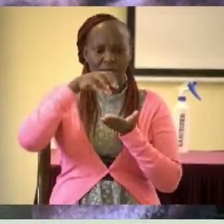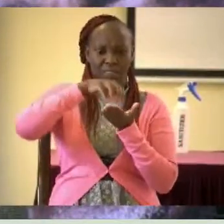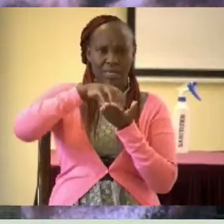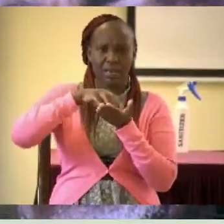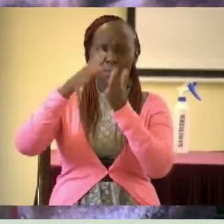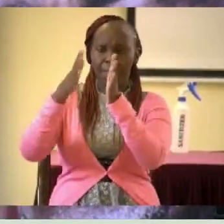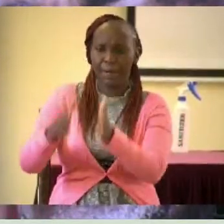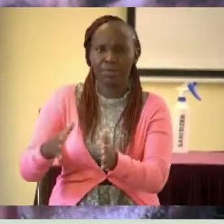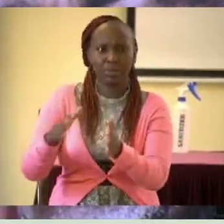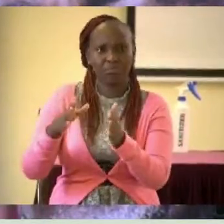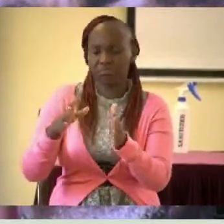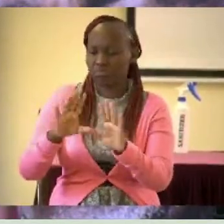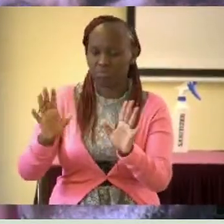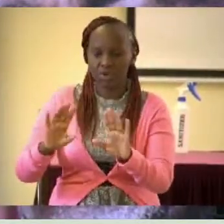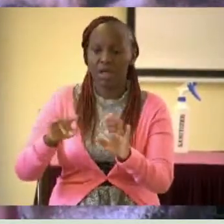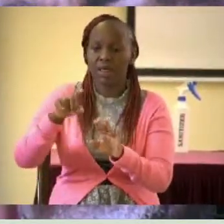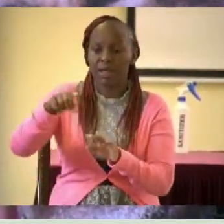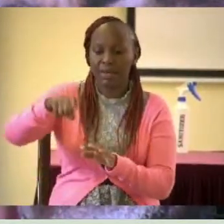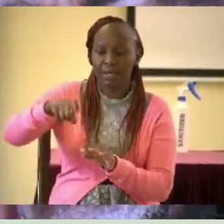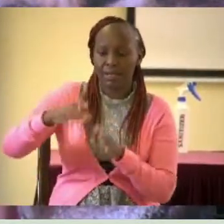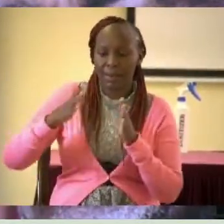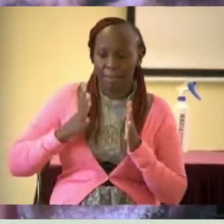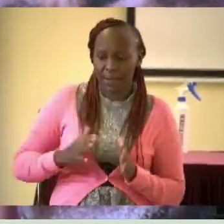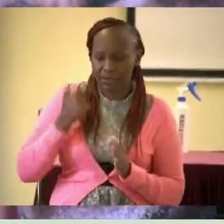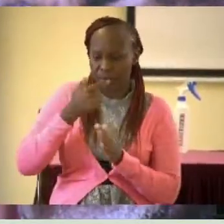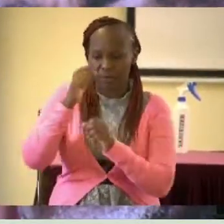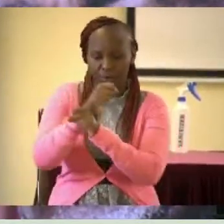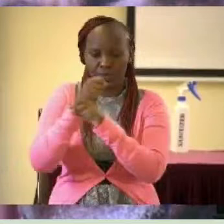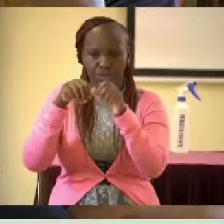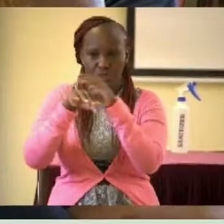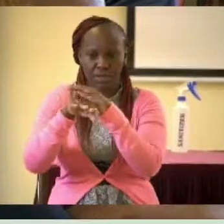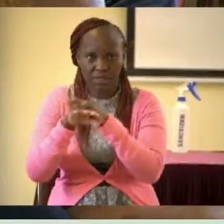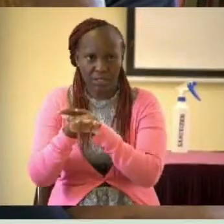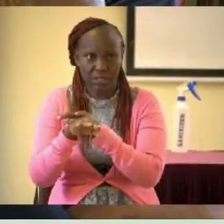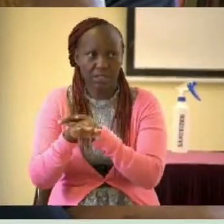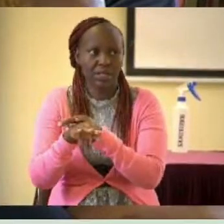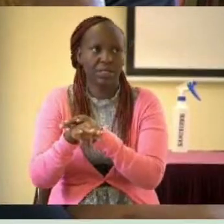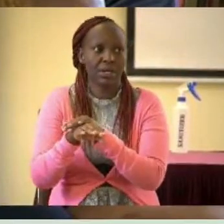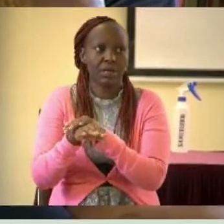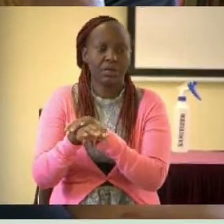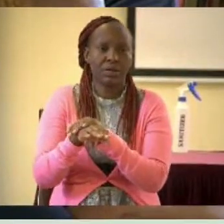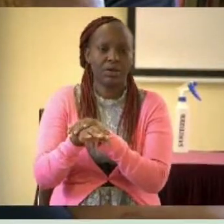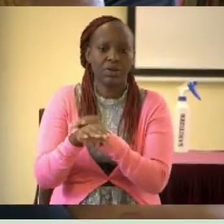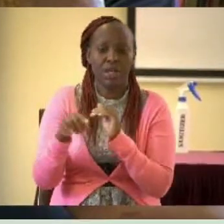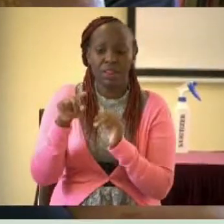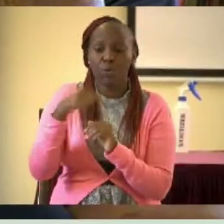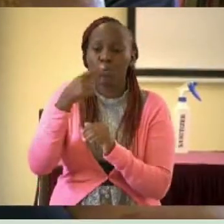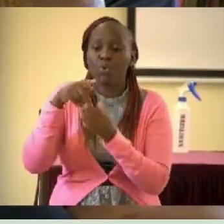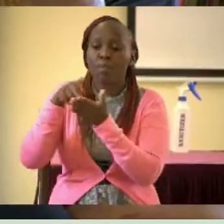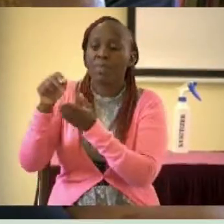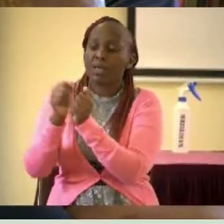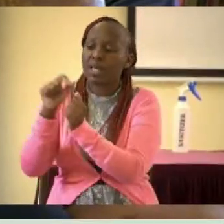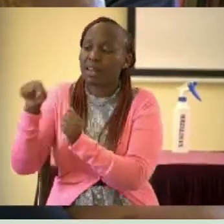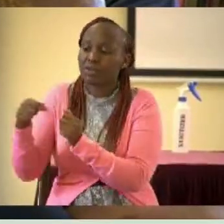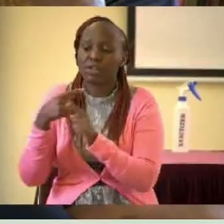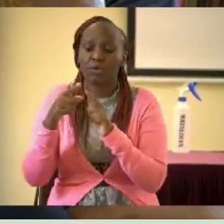person, those needy people who cannot access, the ones for Flora, not the one that I mentioned for Professor Mbote,